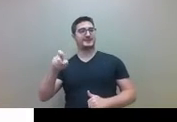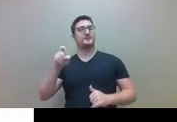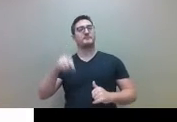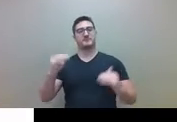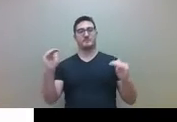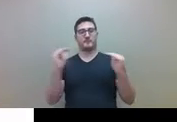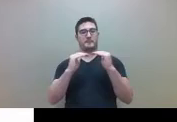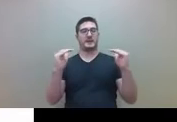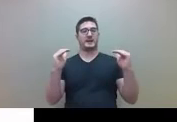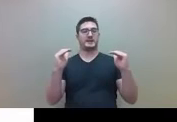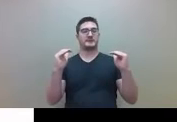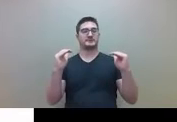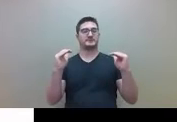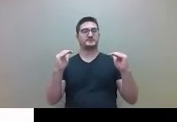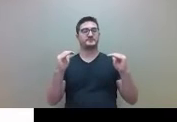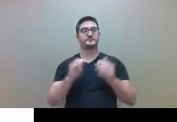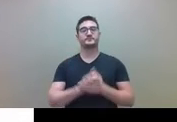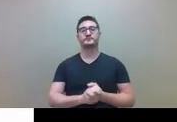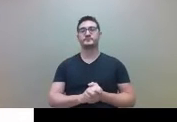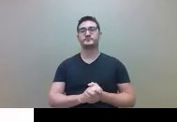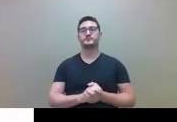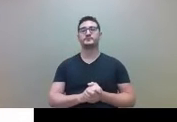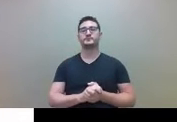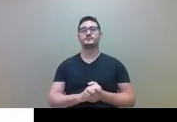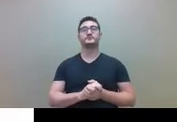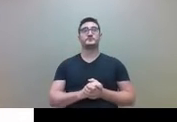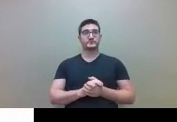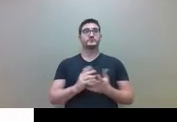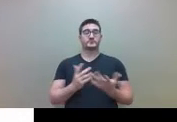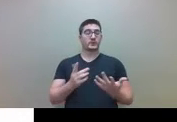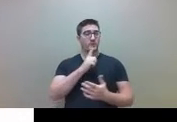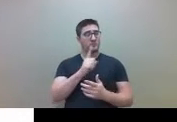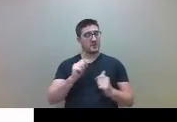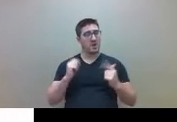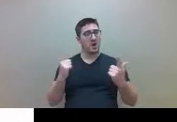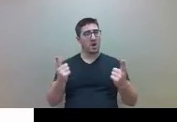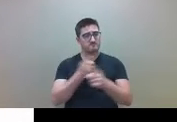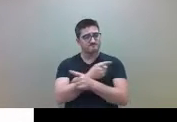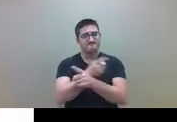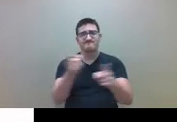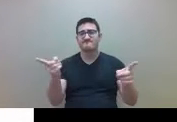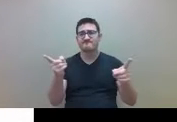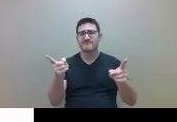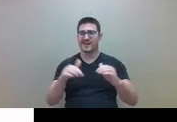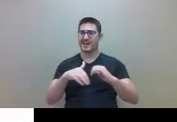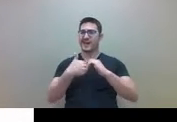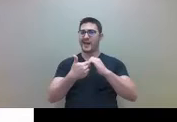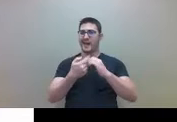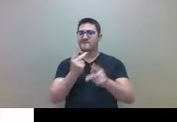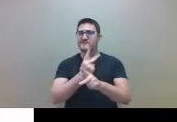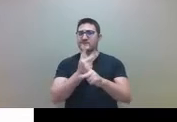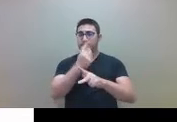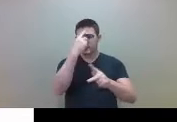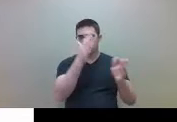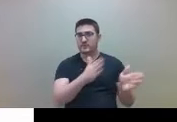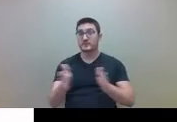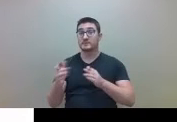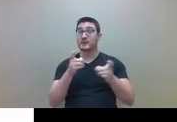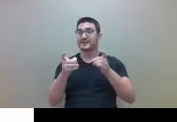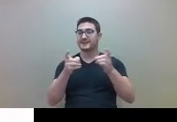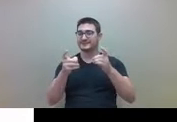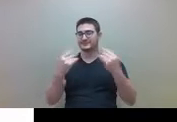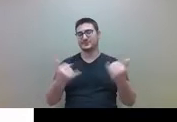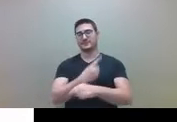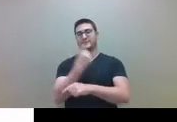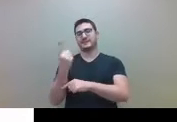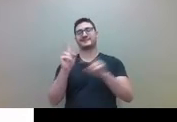care, identifying barriers, and managing stress through effective coping strategies. So that's what we'll be talking